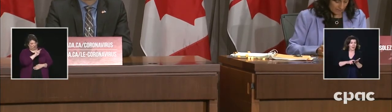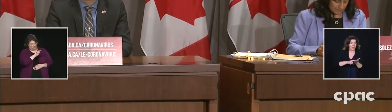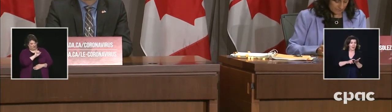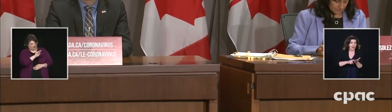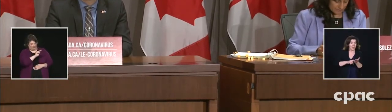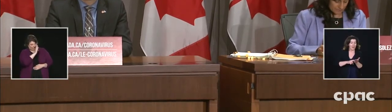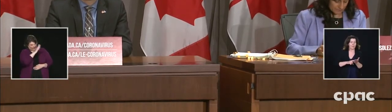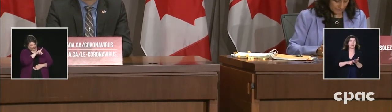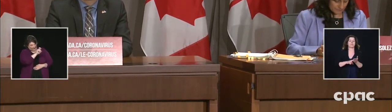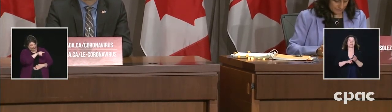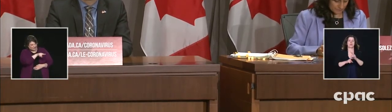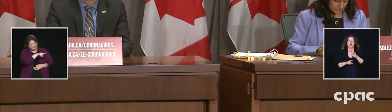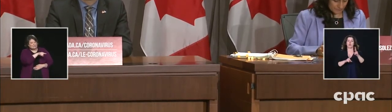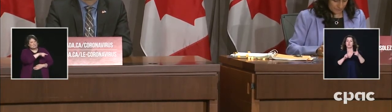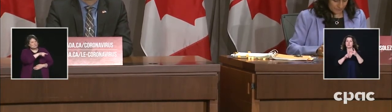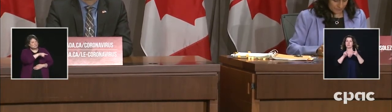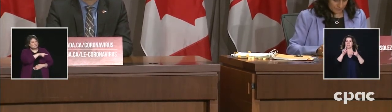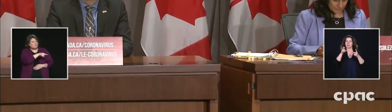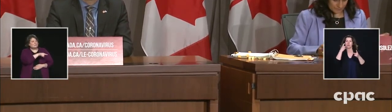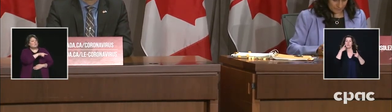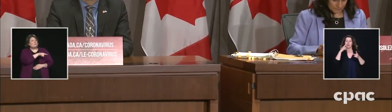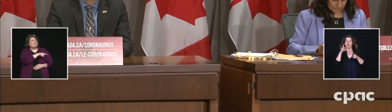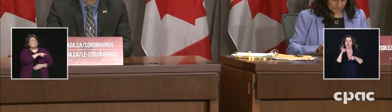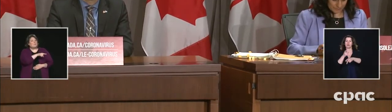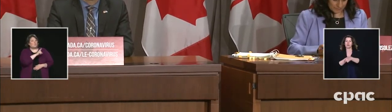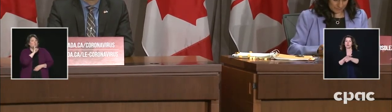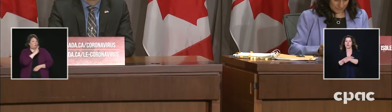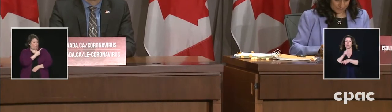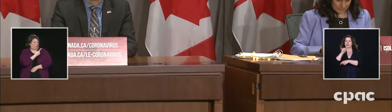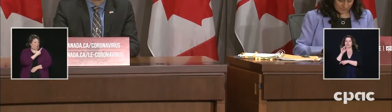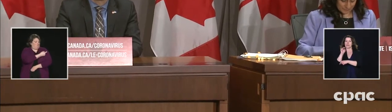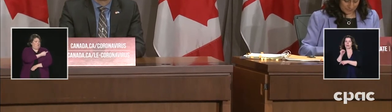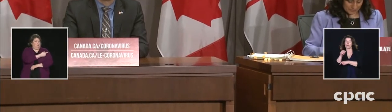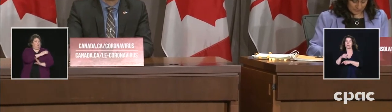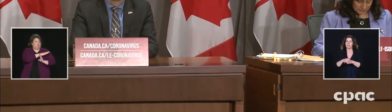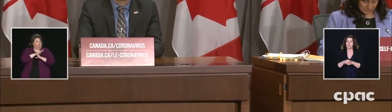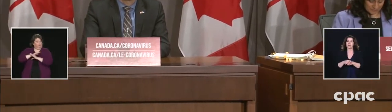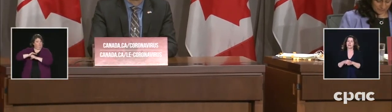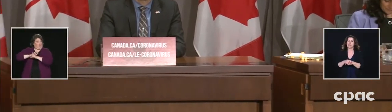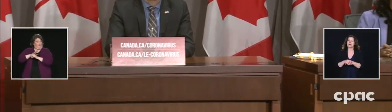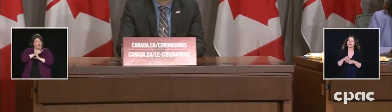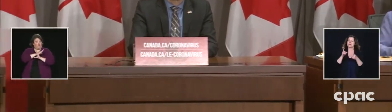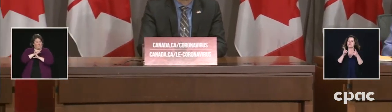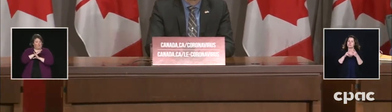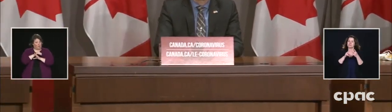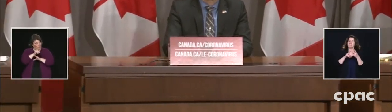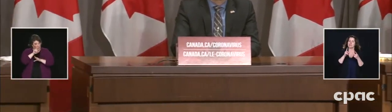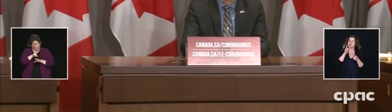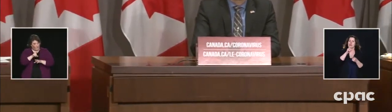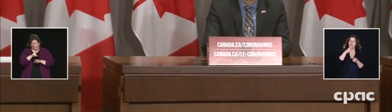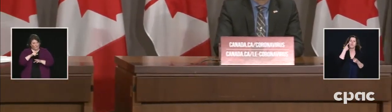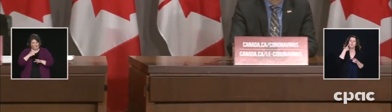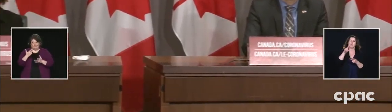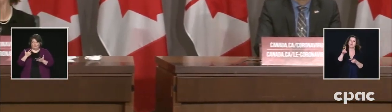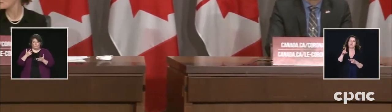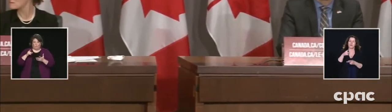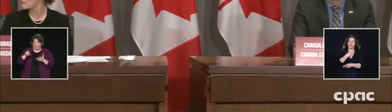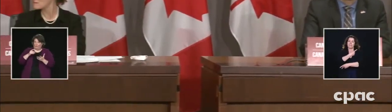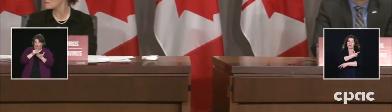that in order for a vaccine to be effective, that it needs to be mandatory that, you know, we have 37 million syringes coming in that basically